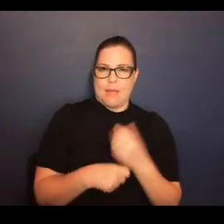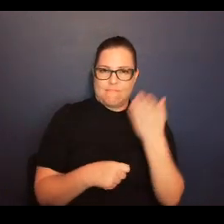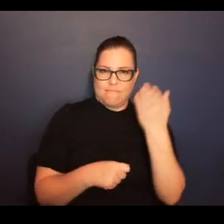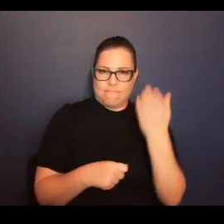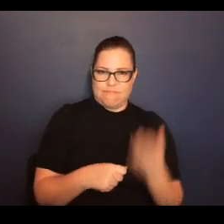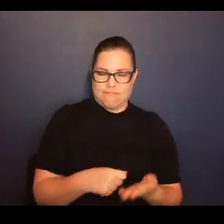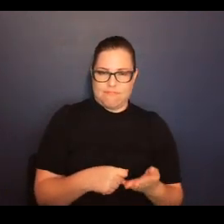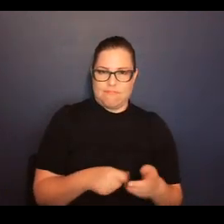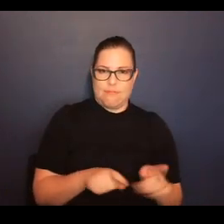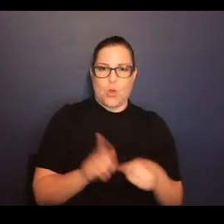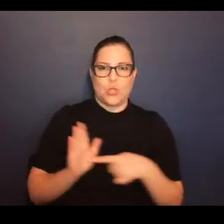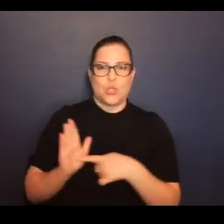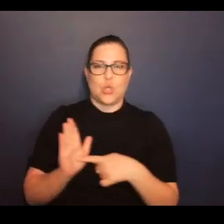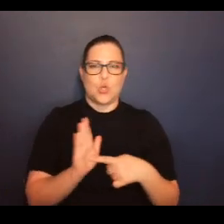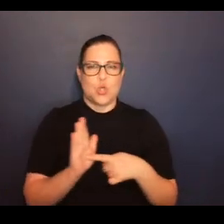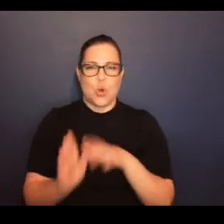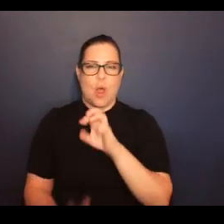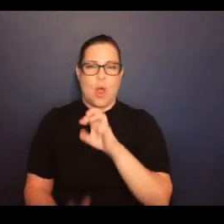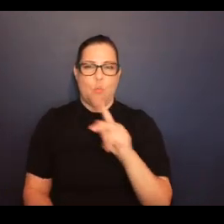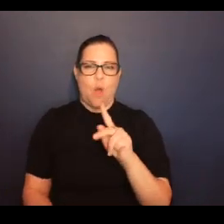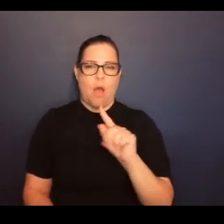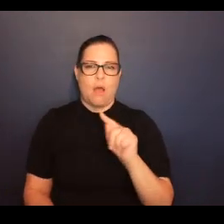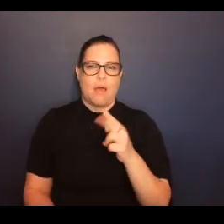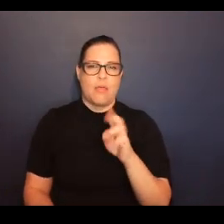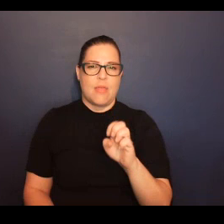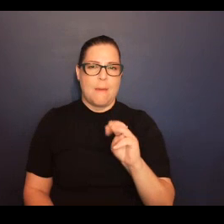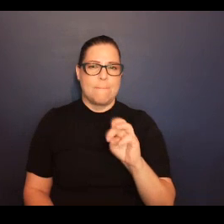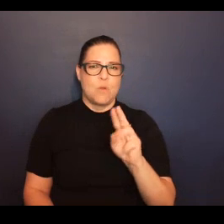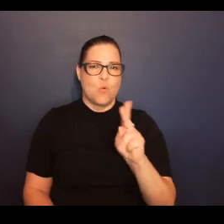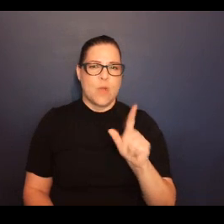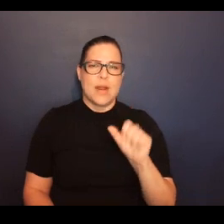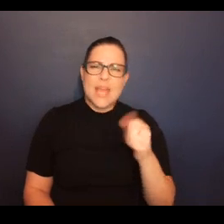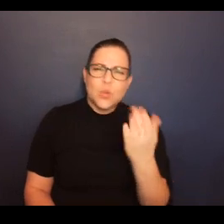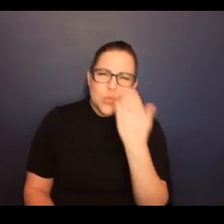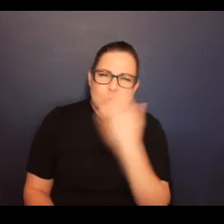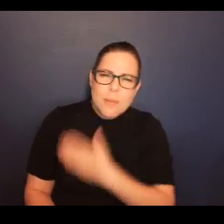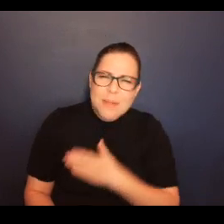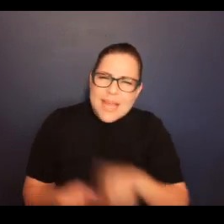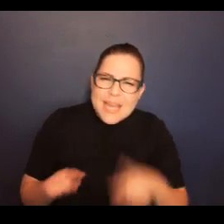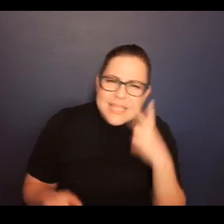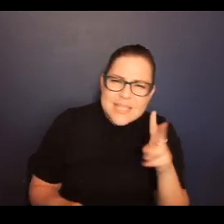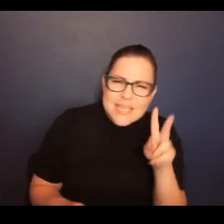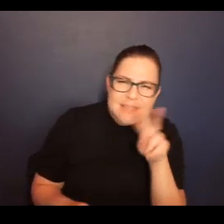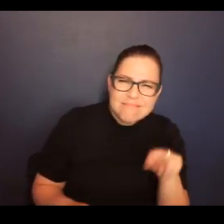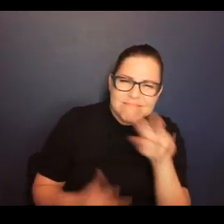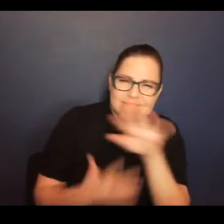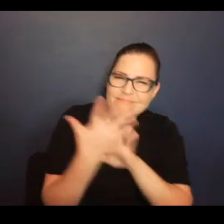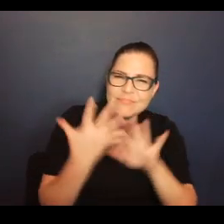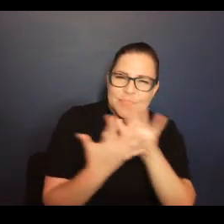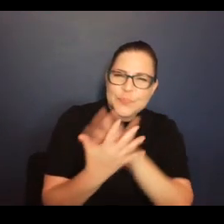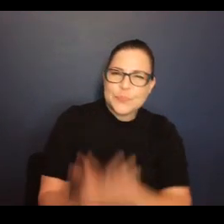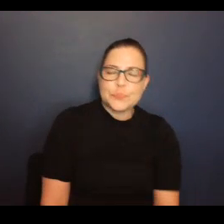displayed at our Rock the Marina event. This is to help disseminate information. Can we just zoom in, please? It's really hard to read or see anything.